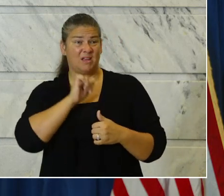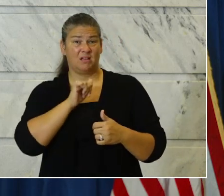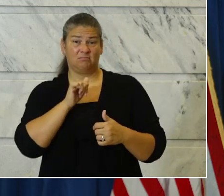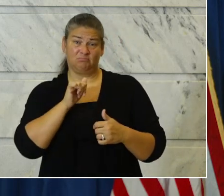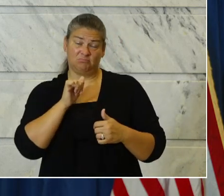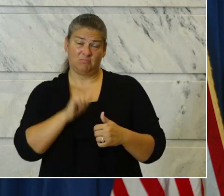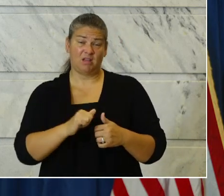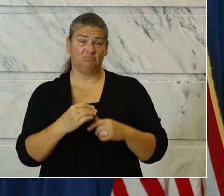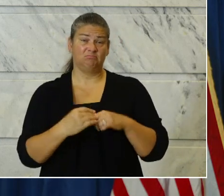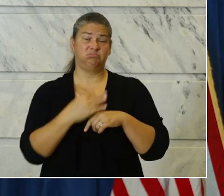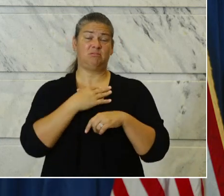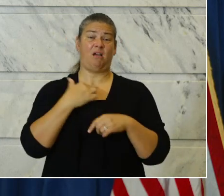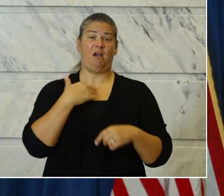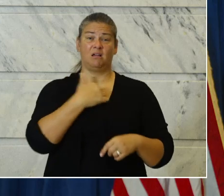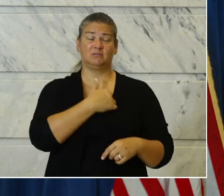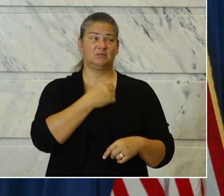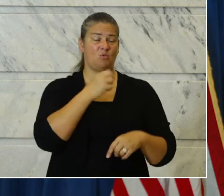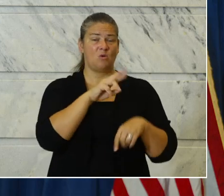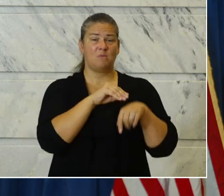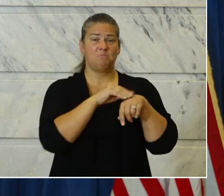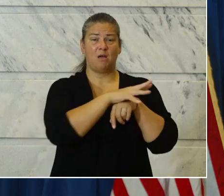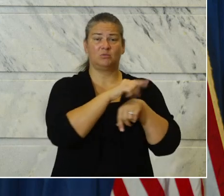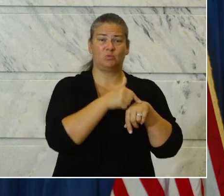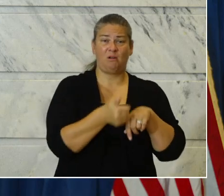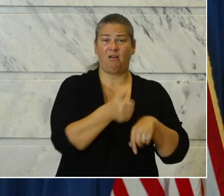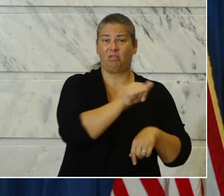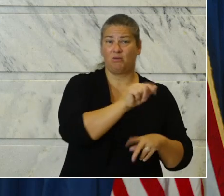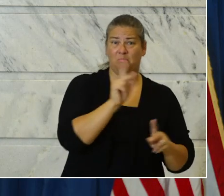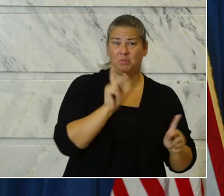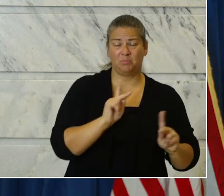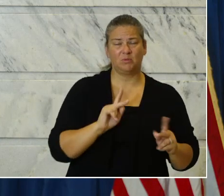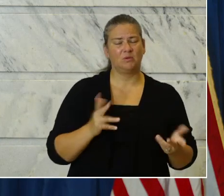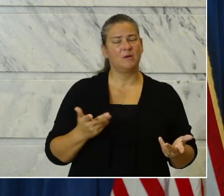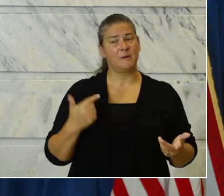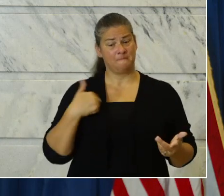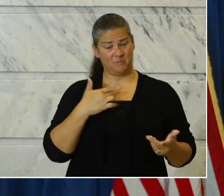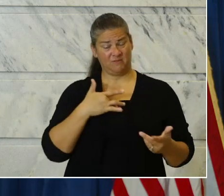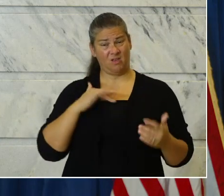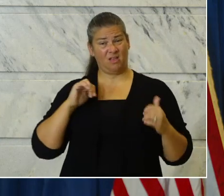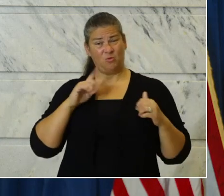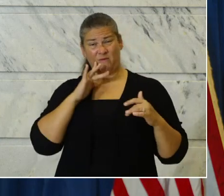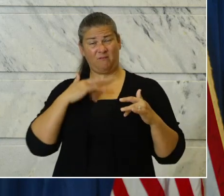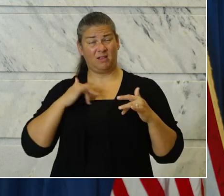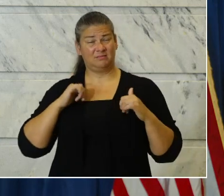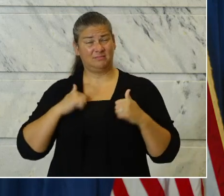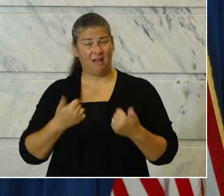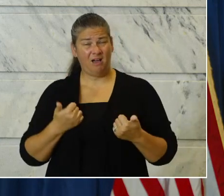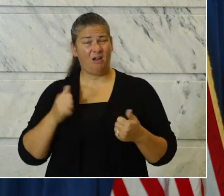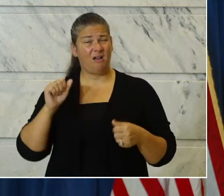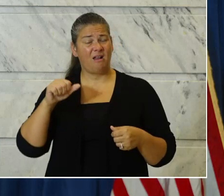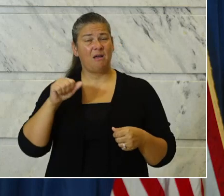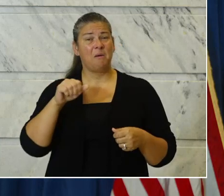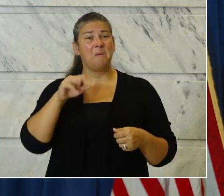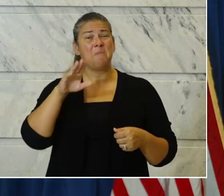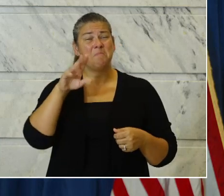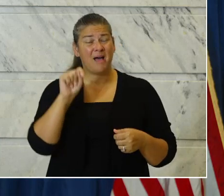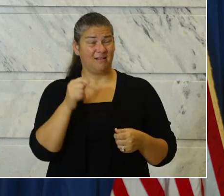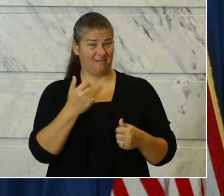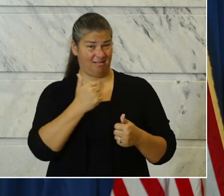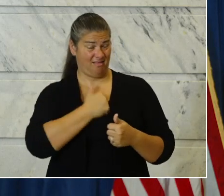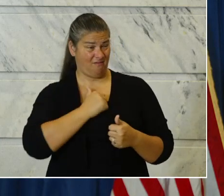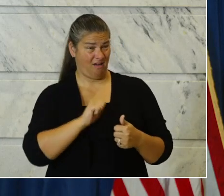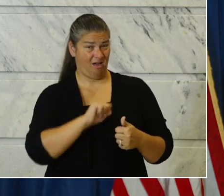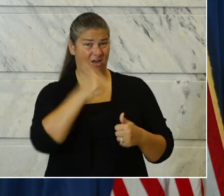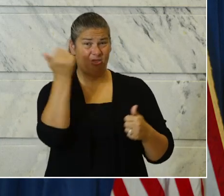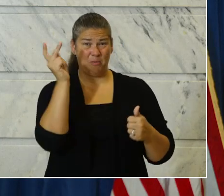they will happen to somebody else. So, we can be tired, but we shouldn't be tired of loving our fellow human being. We shouldn't be tired